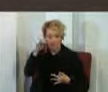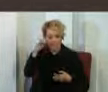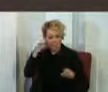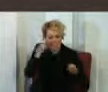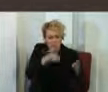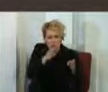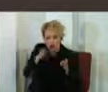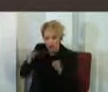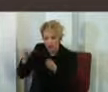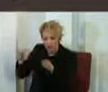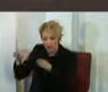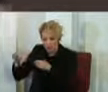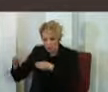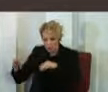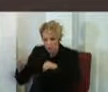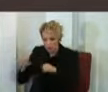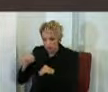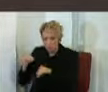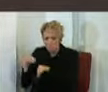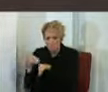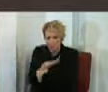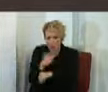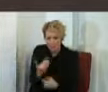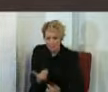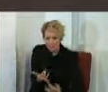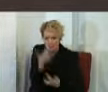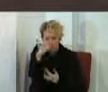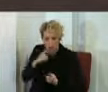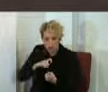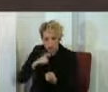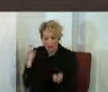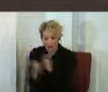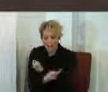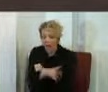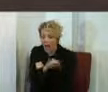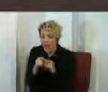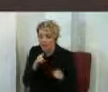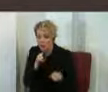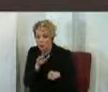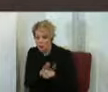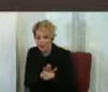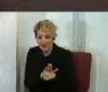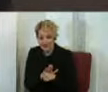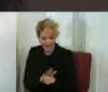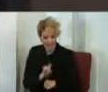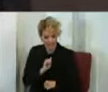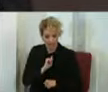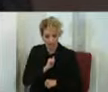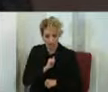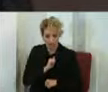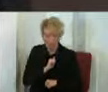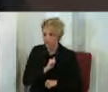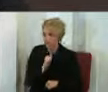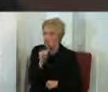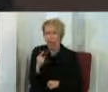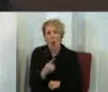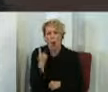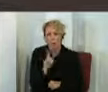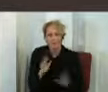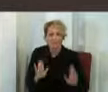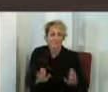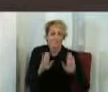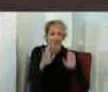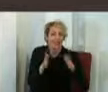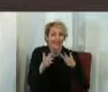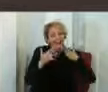of us to bring about those changes and to commit ourselves as people of faith, not just to be pleasant on Sunday, but to be pleasant